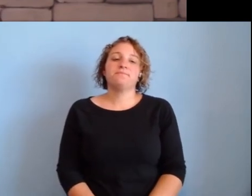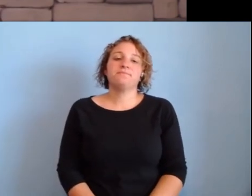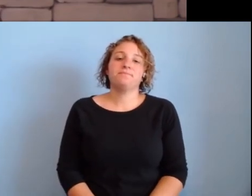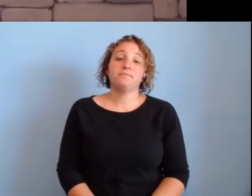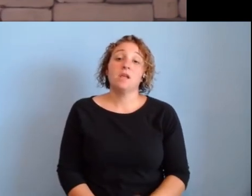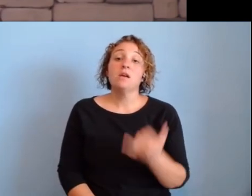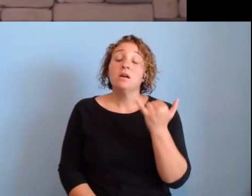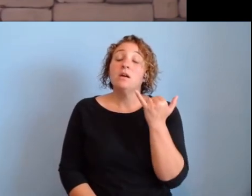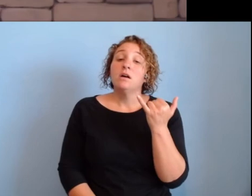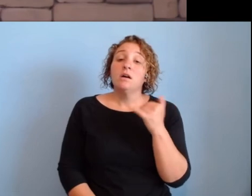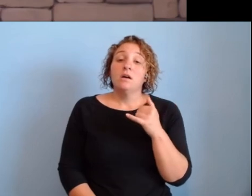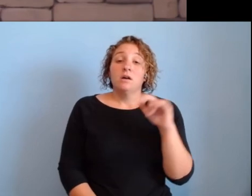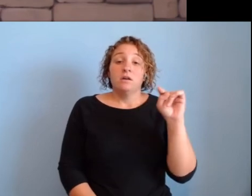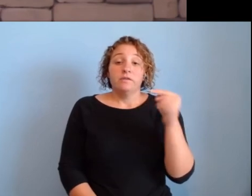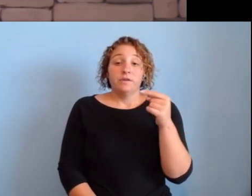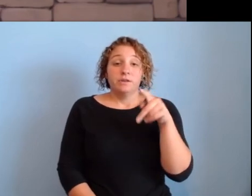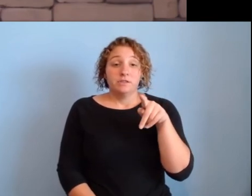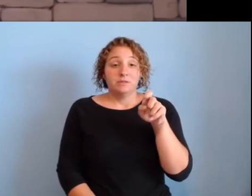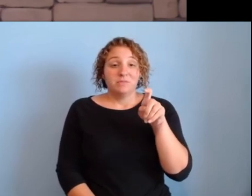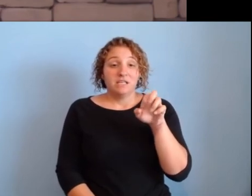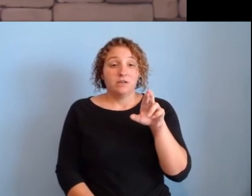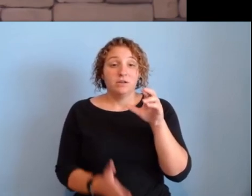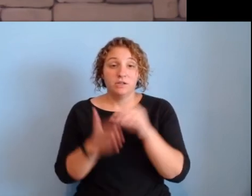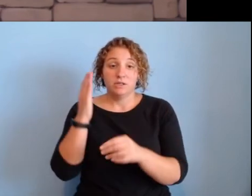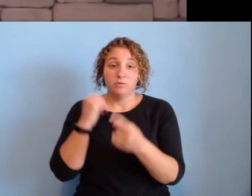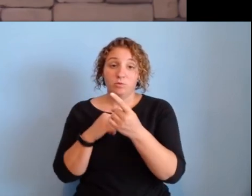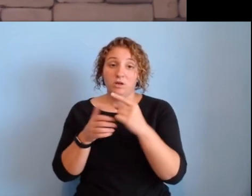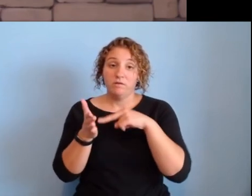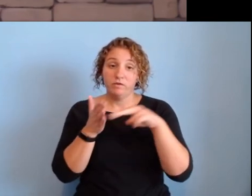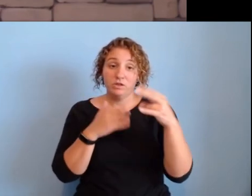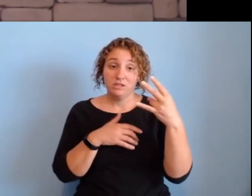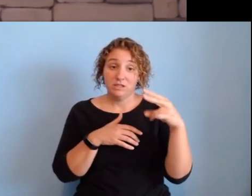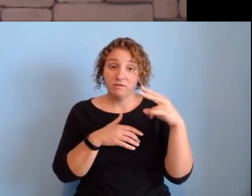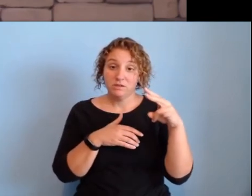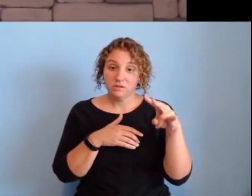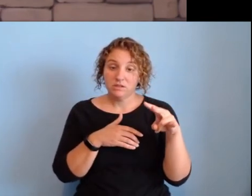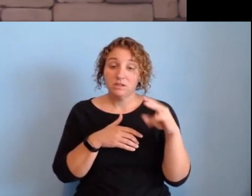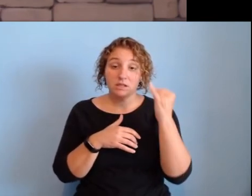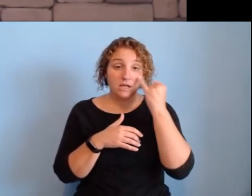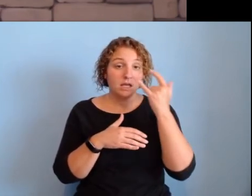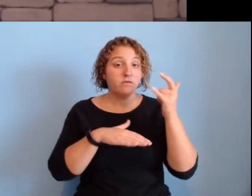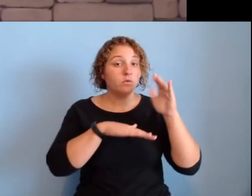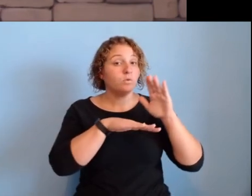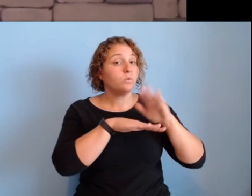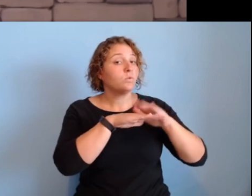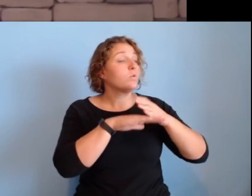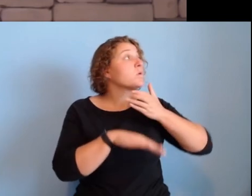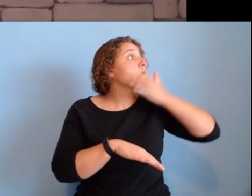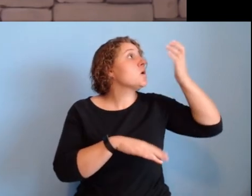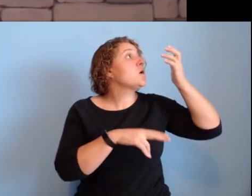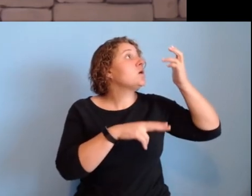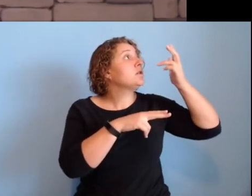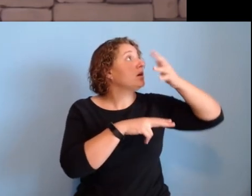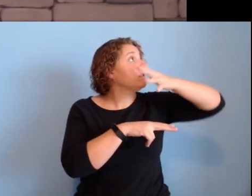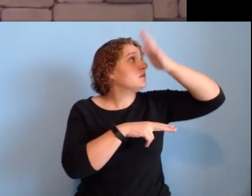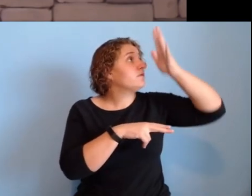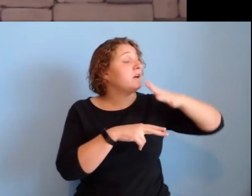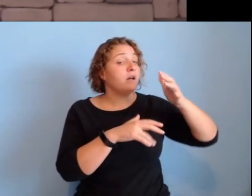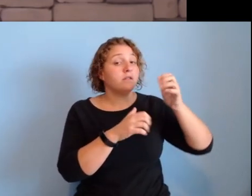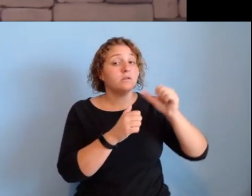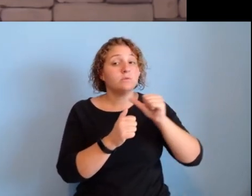1 Peter 1, verse 19. In fact, let's do verse 17. If you call on the Father, who without respect of persons,